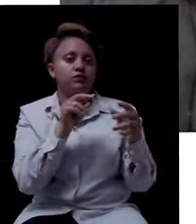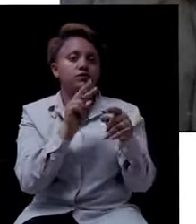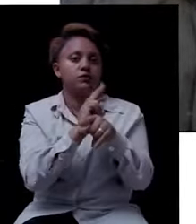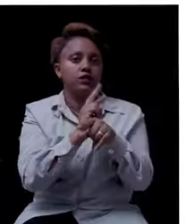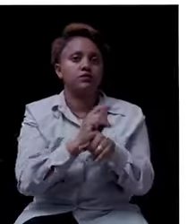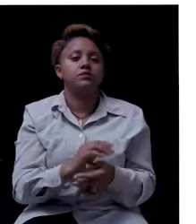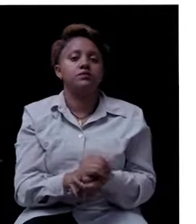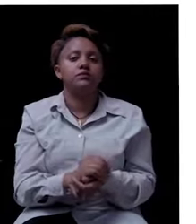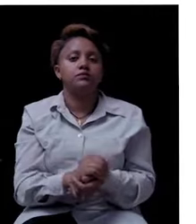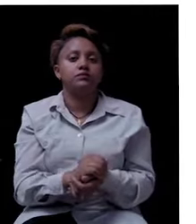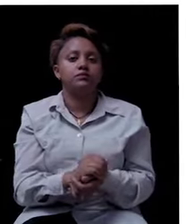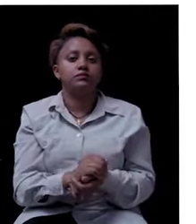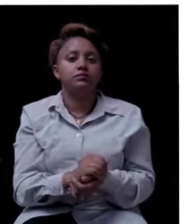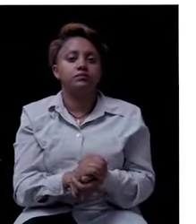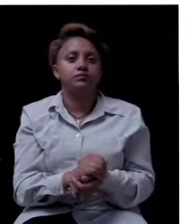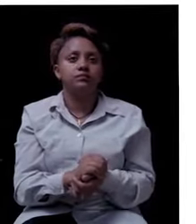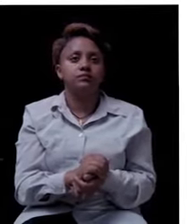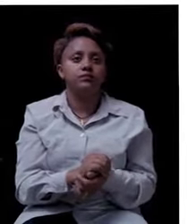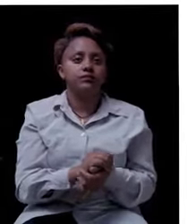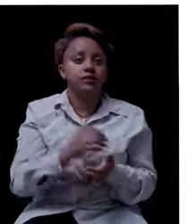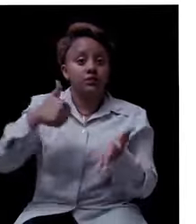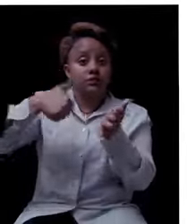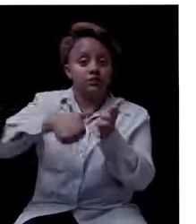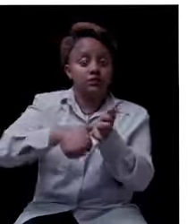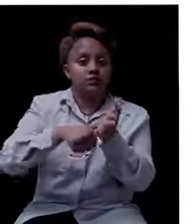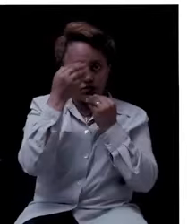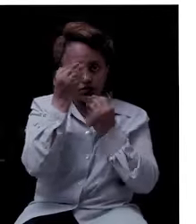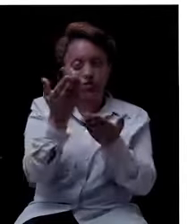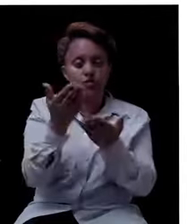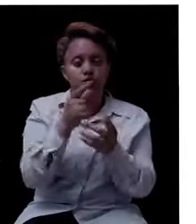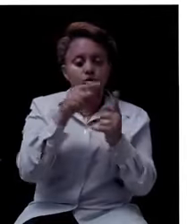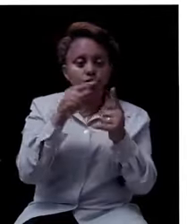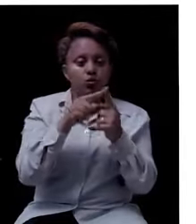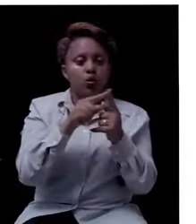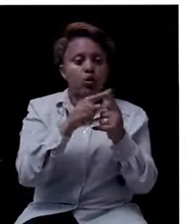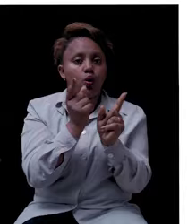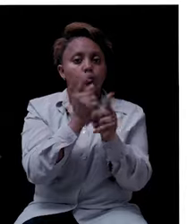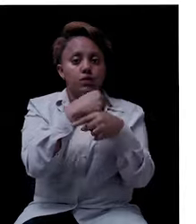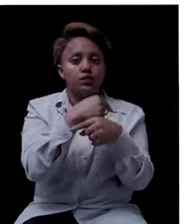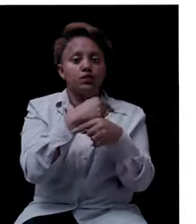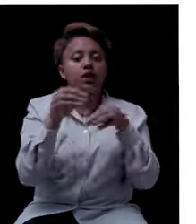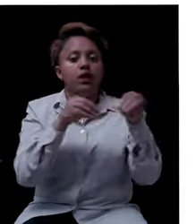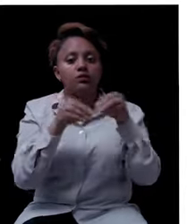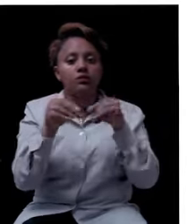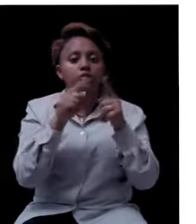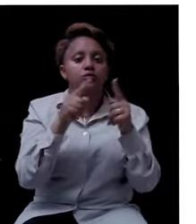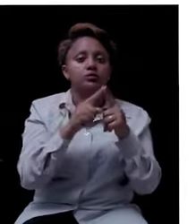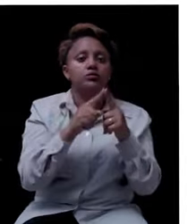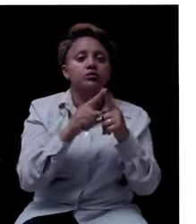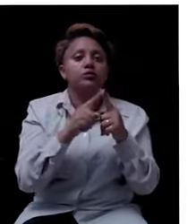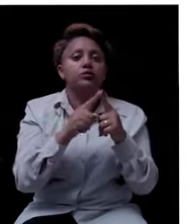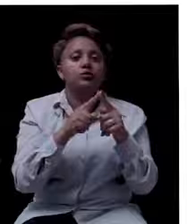victims. Fingerprint recognition and biometrics for automatic access authentication as well as